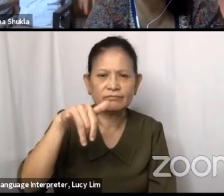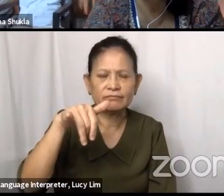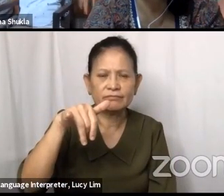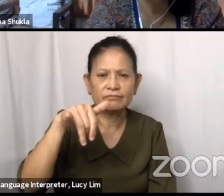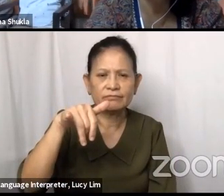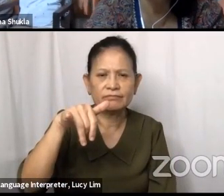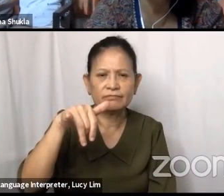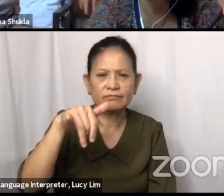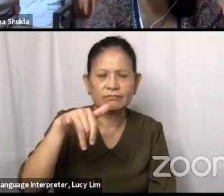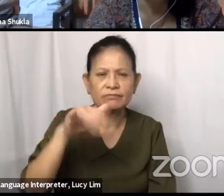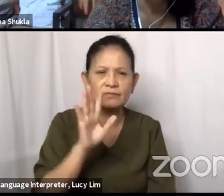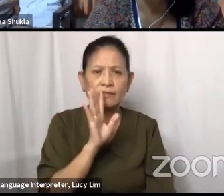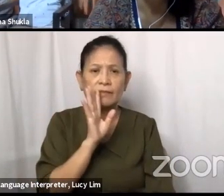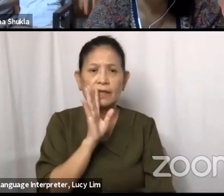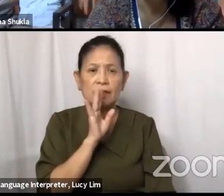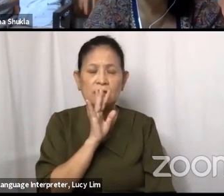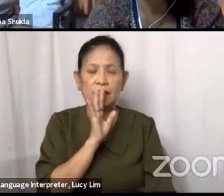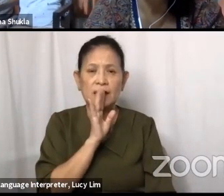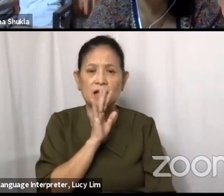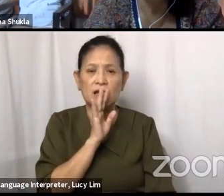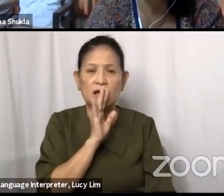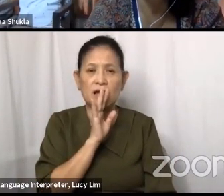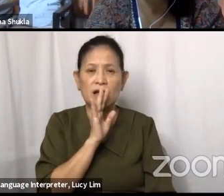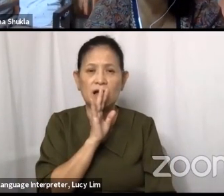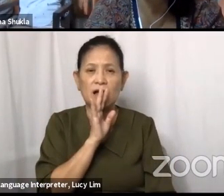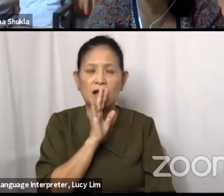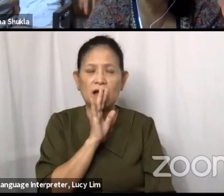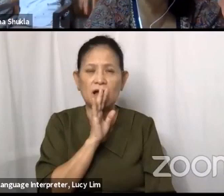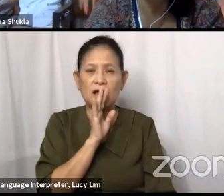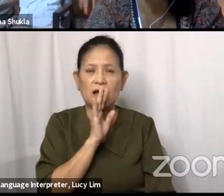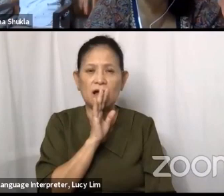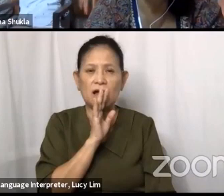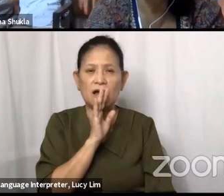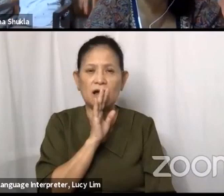if we talk on the language, or